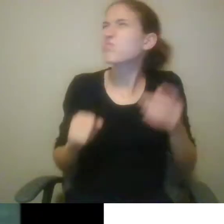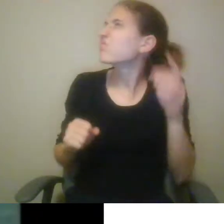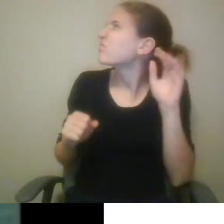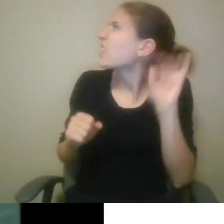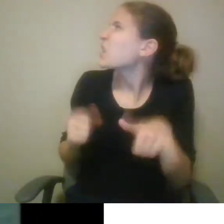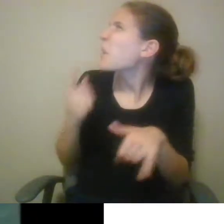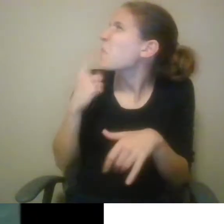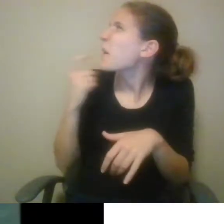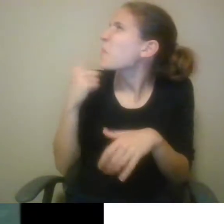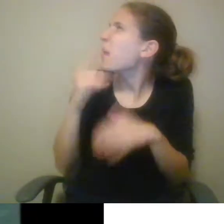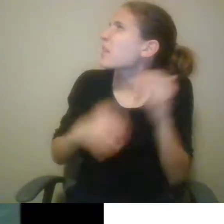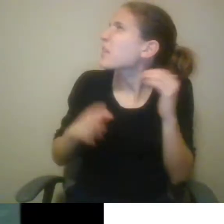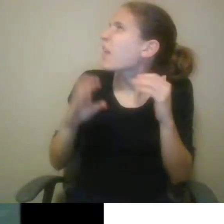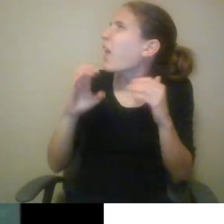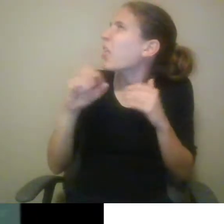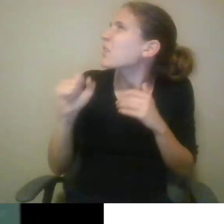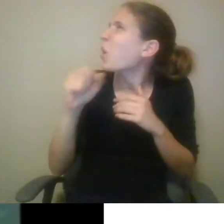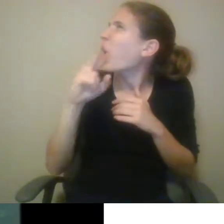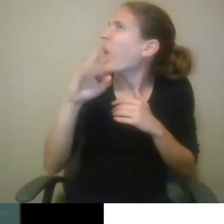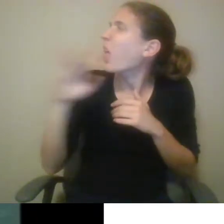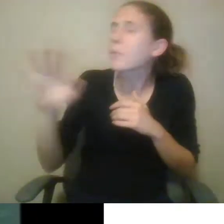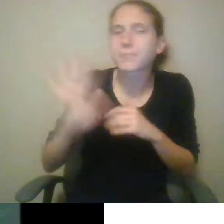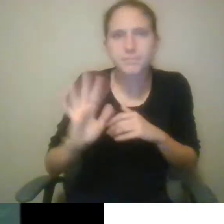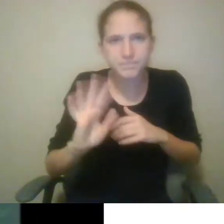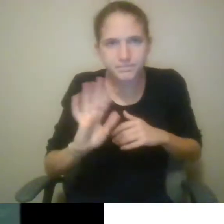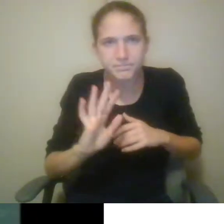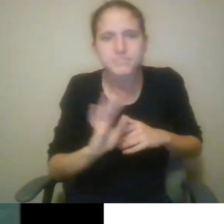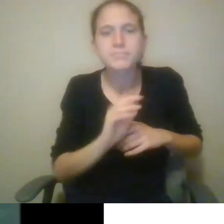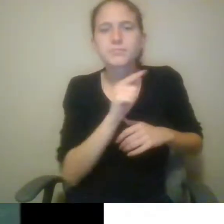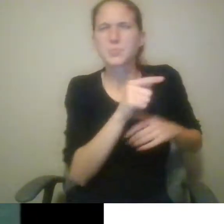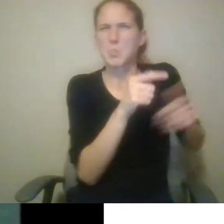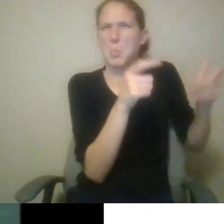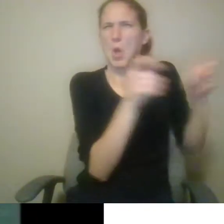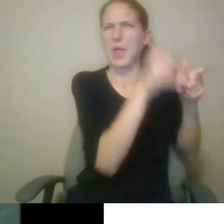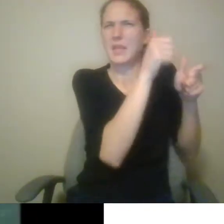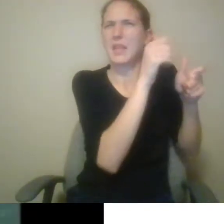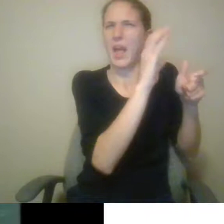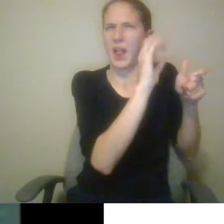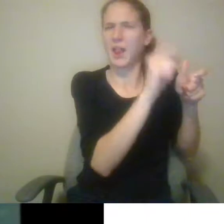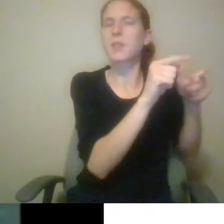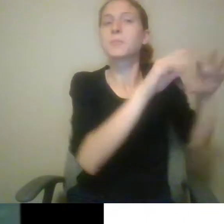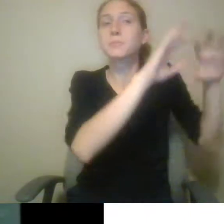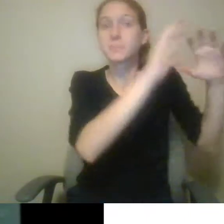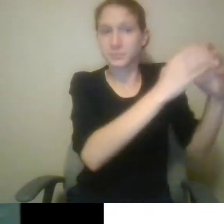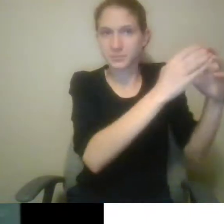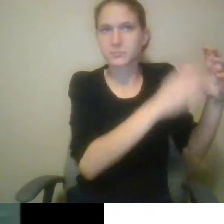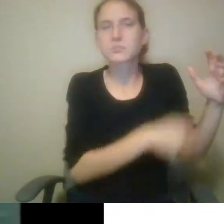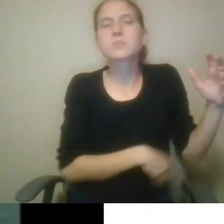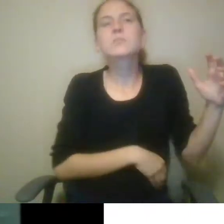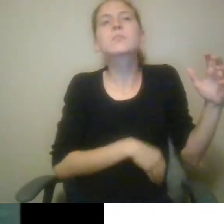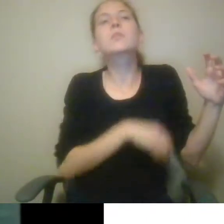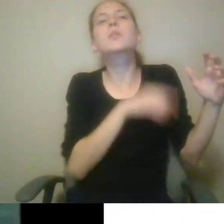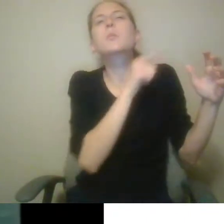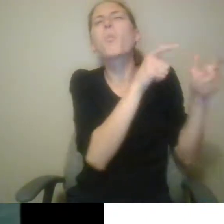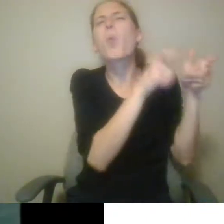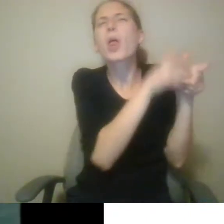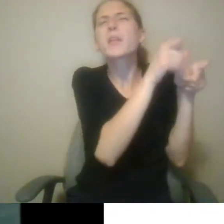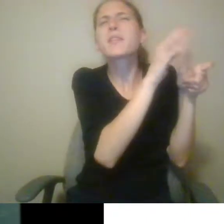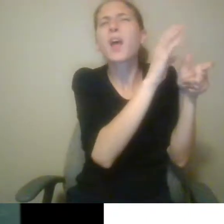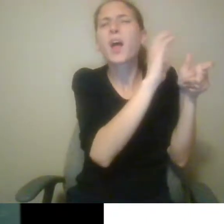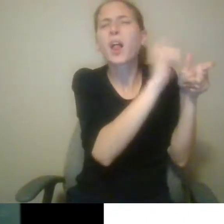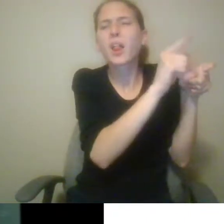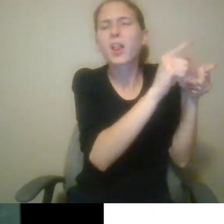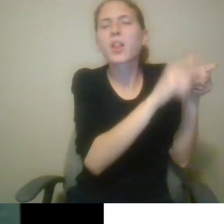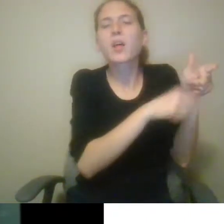Okay, no, this is the smallest cell. Okay, so if we compare these are the smallest